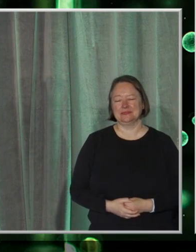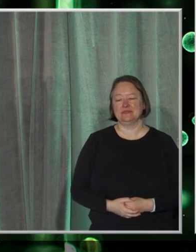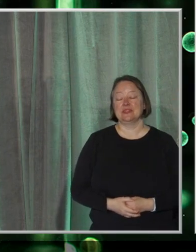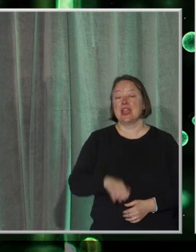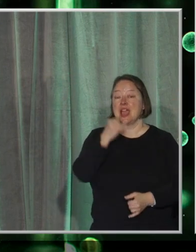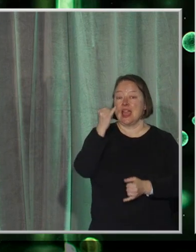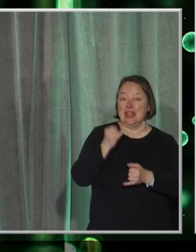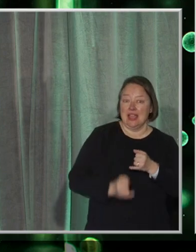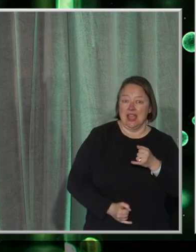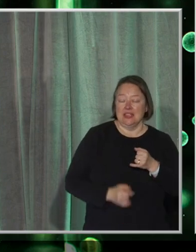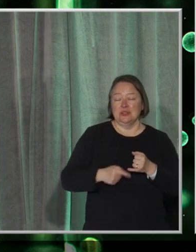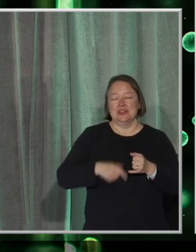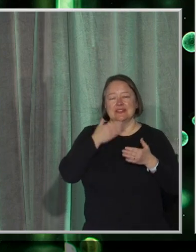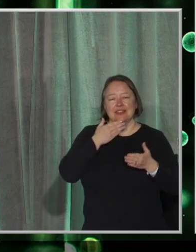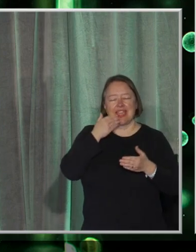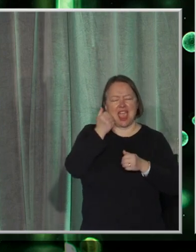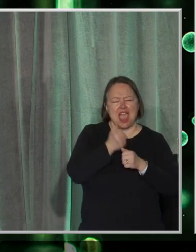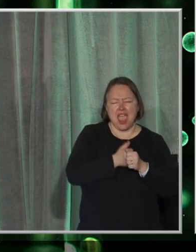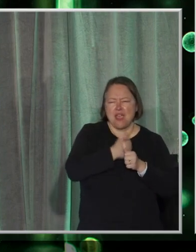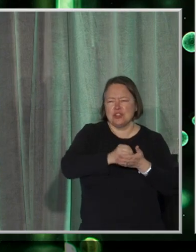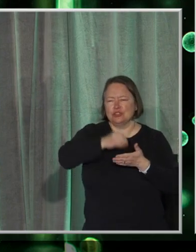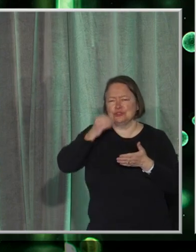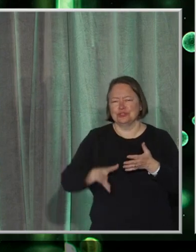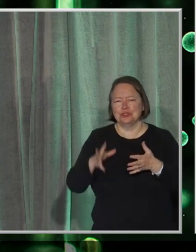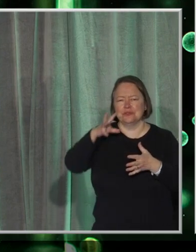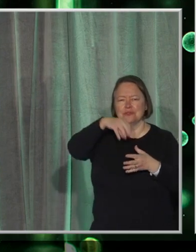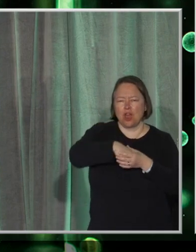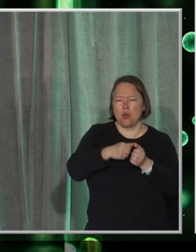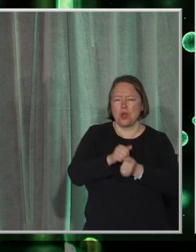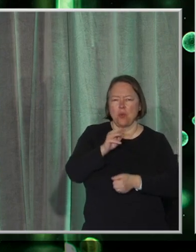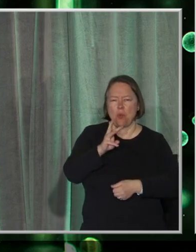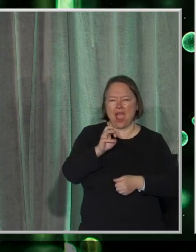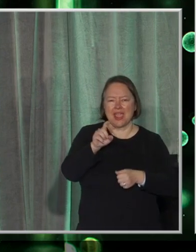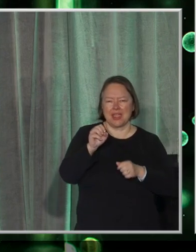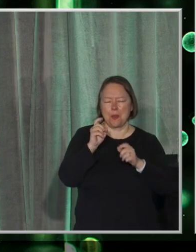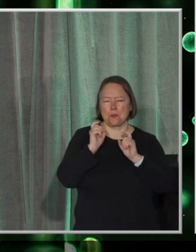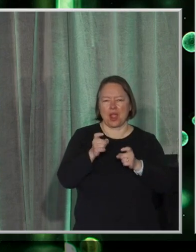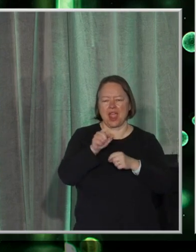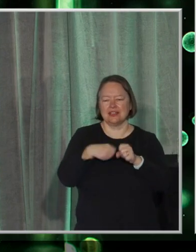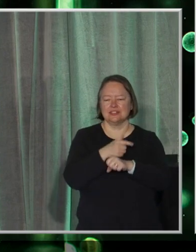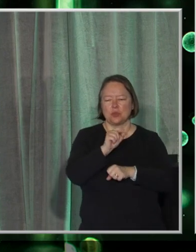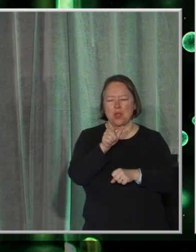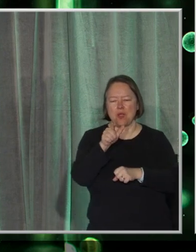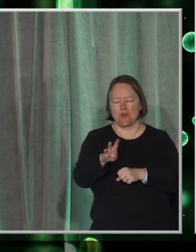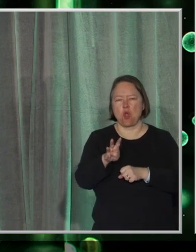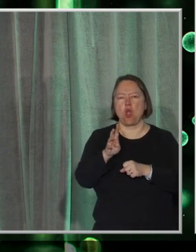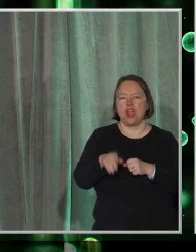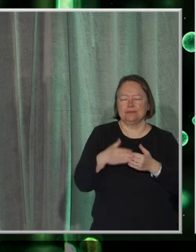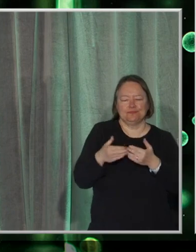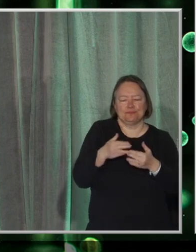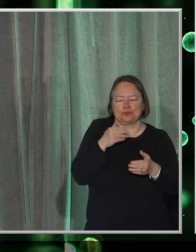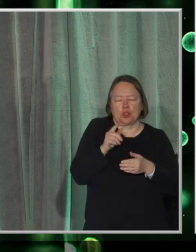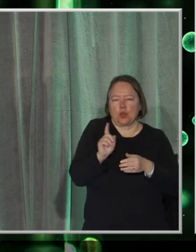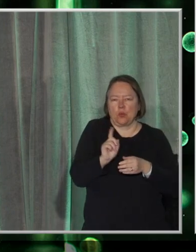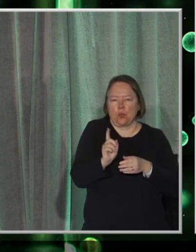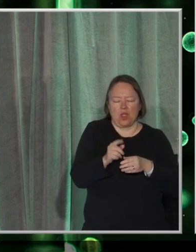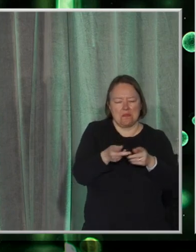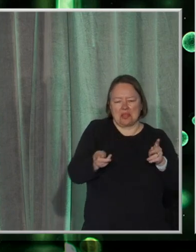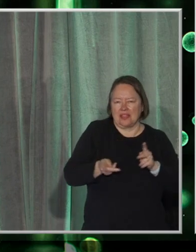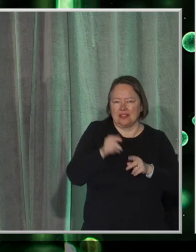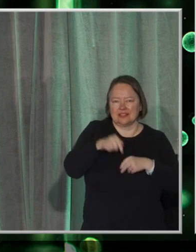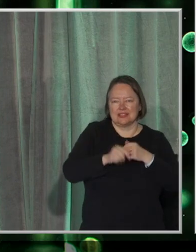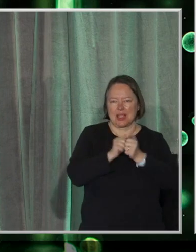And last but not least, we thank every single student who's participated in Wege Prize 2024. Regardless of your standing in this competition, your ideas